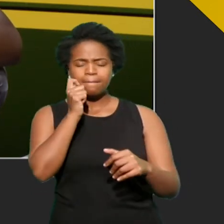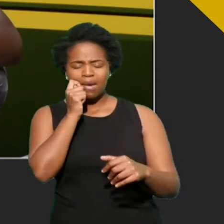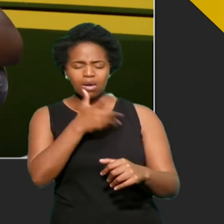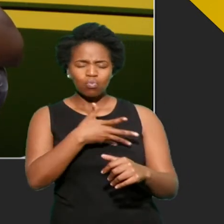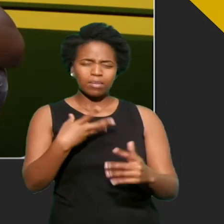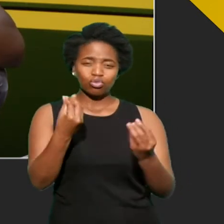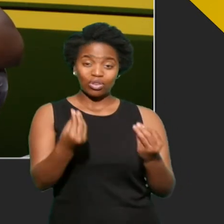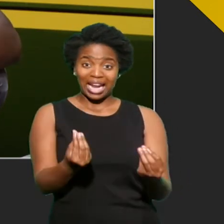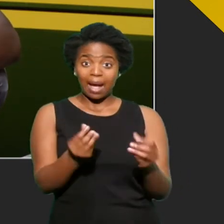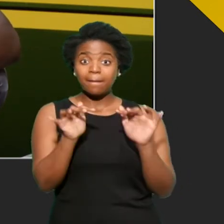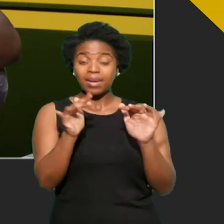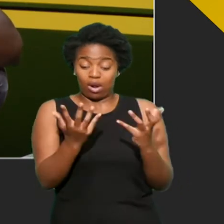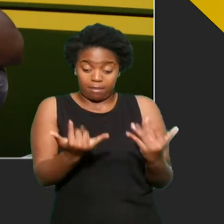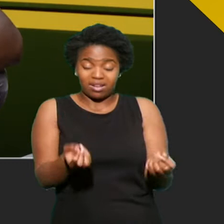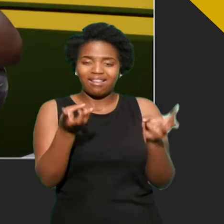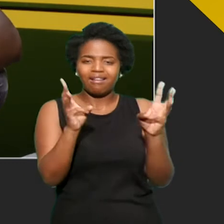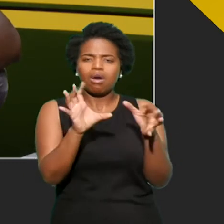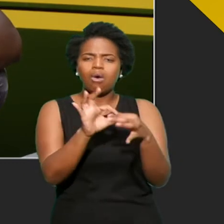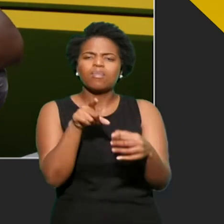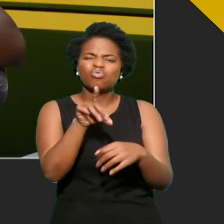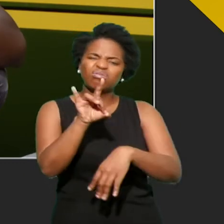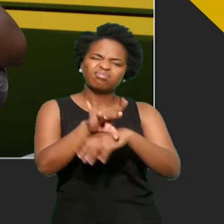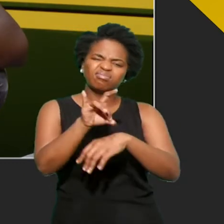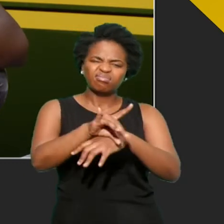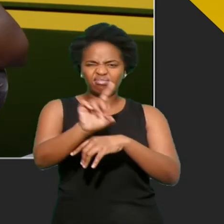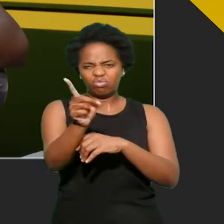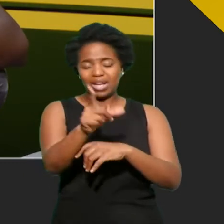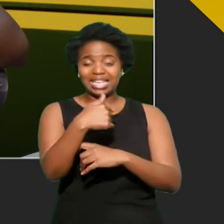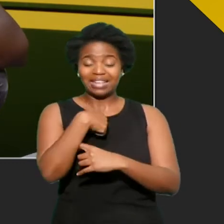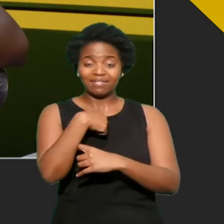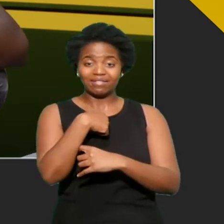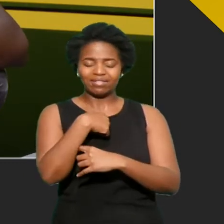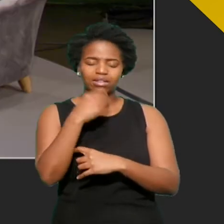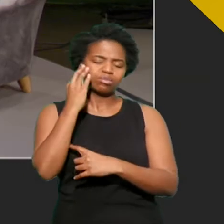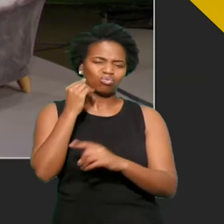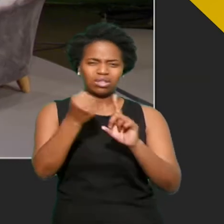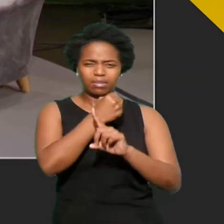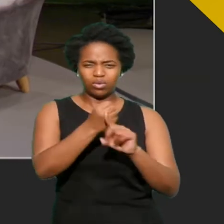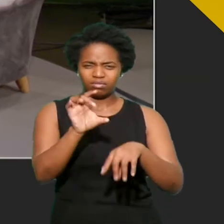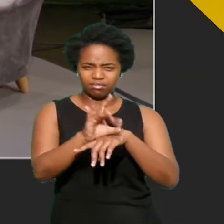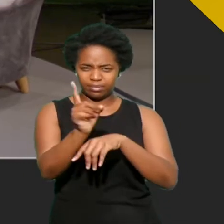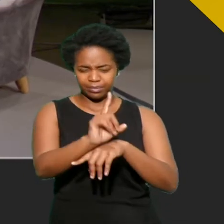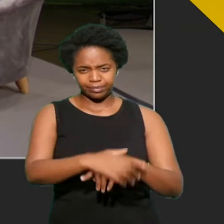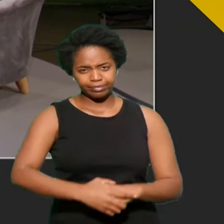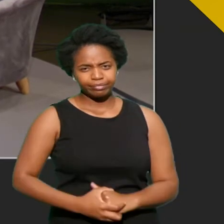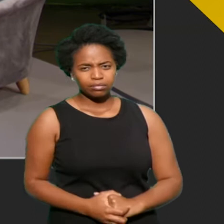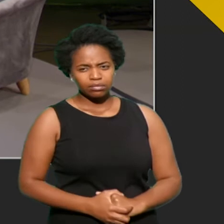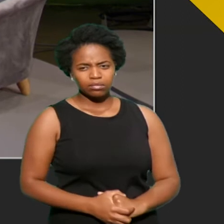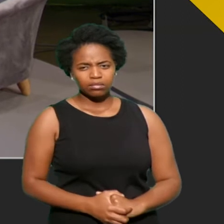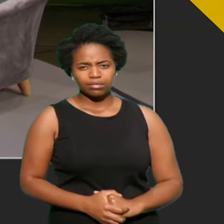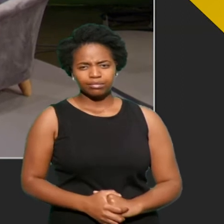child, in no order or form, but human beings in our continent? Yeah, you know,